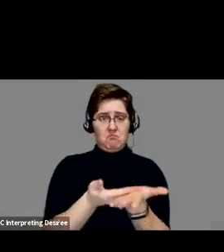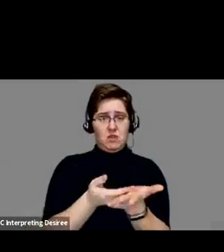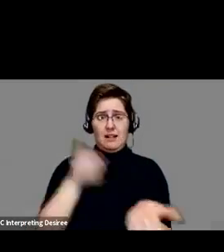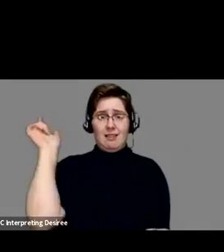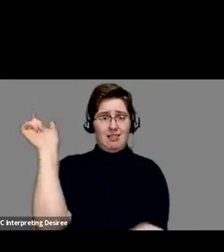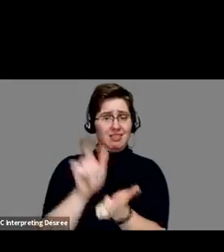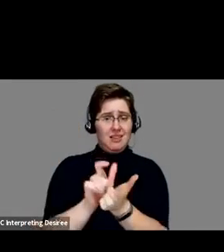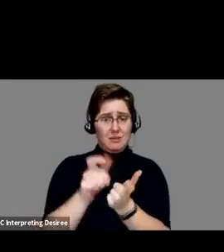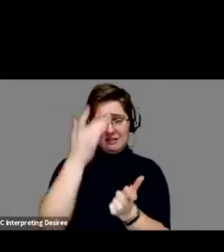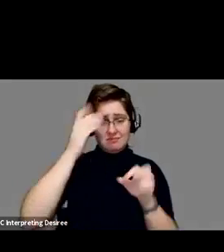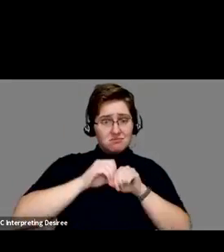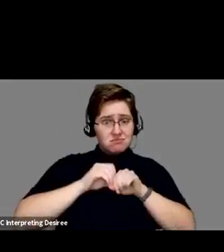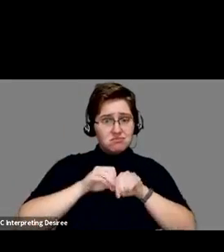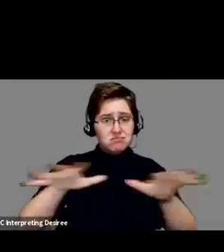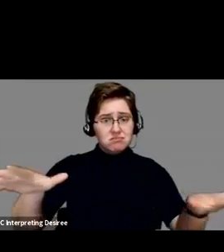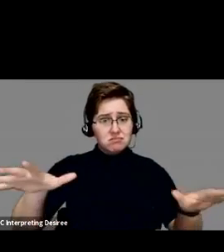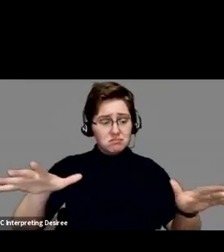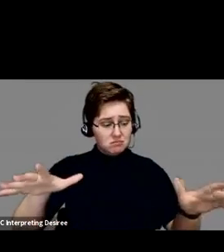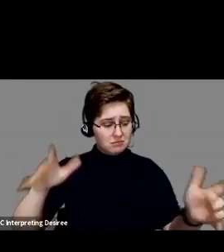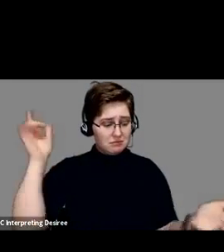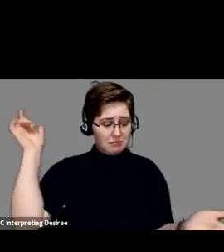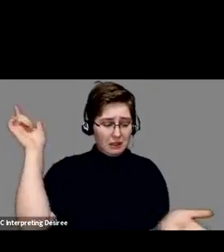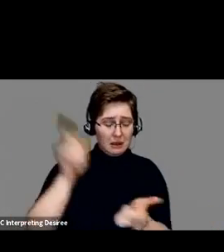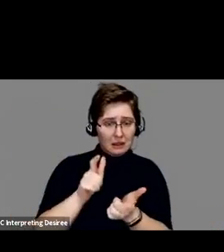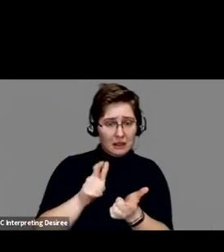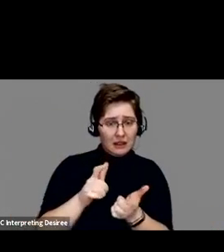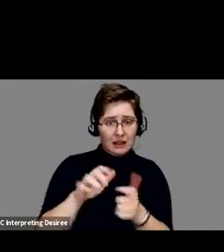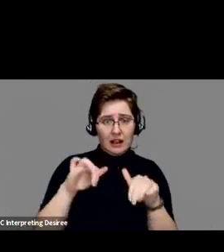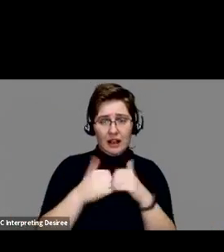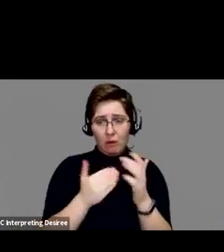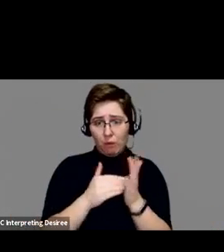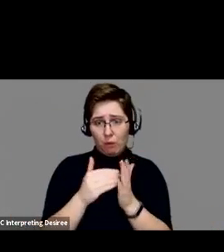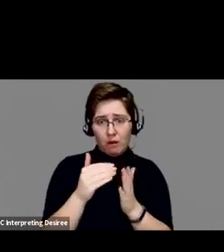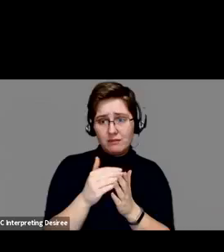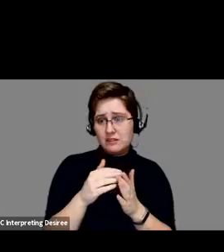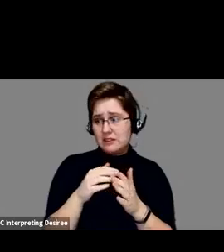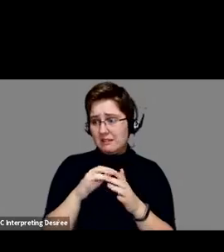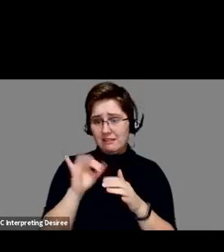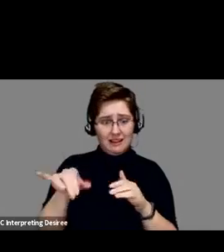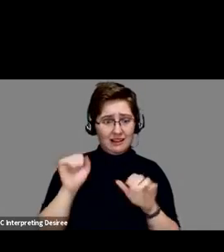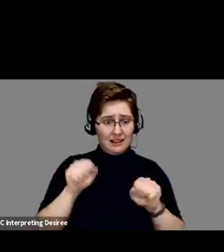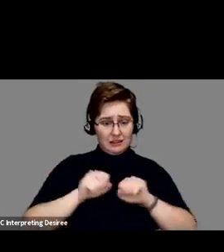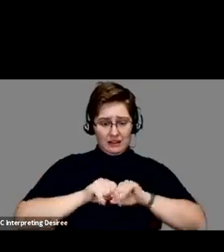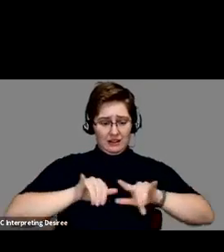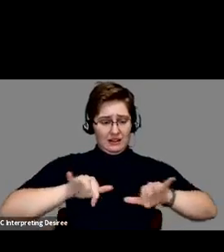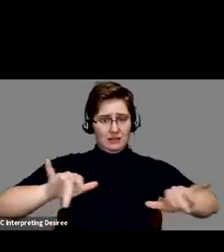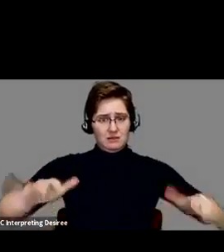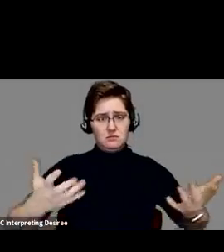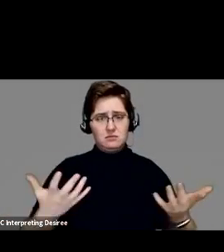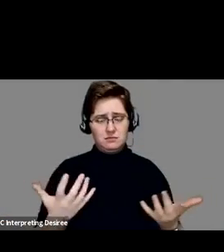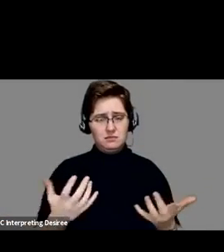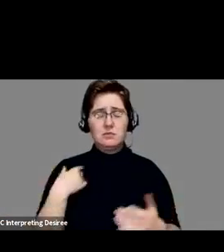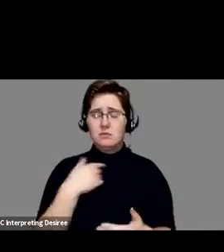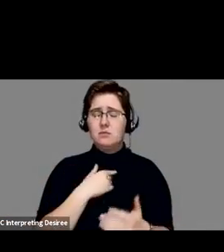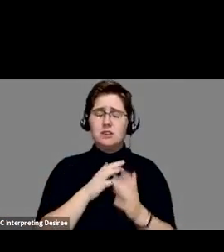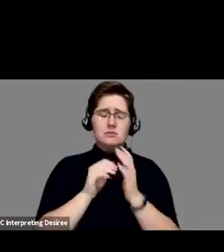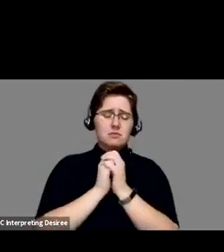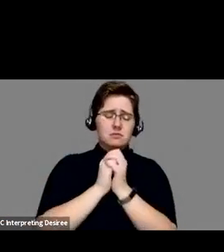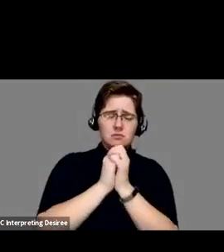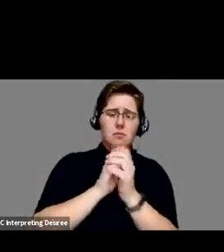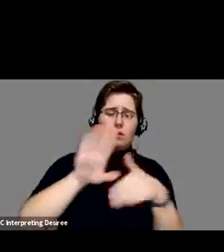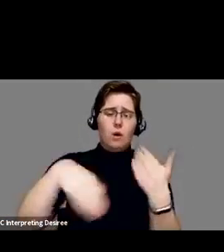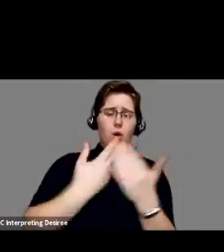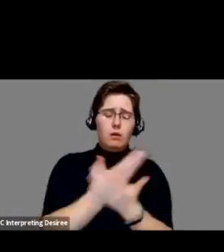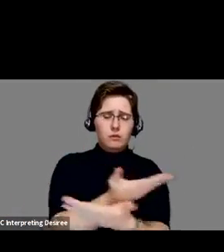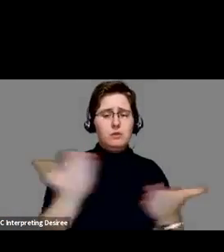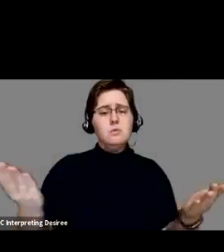of disease and lower the disease prevalence in our community. And we, literally plead with all the community